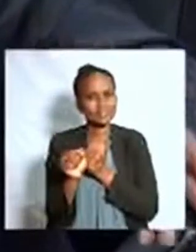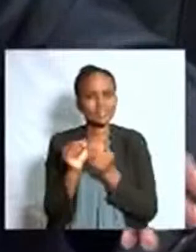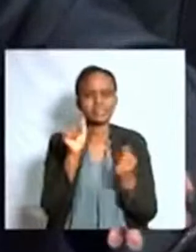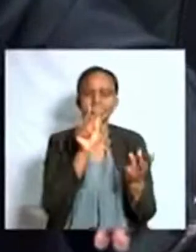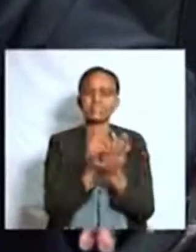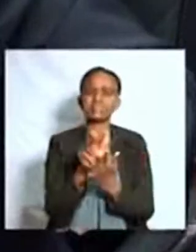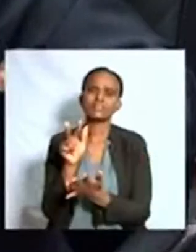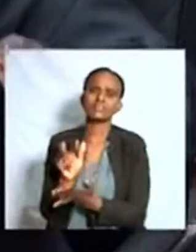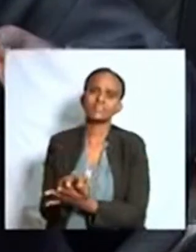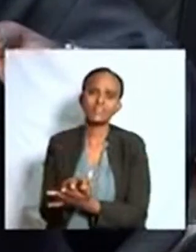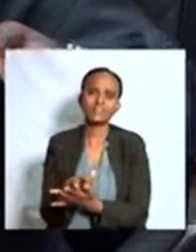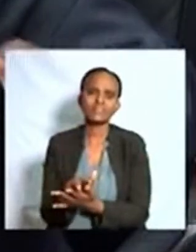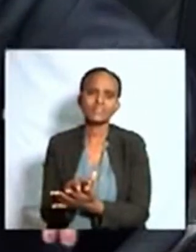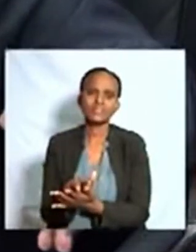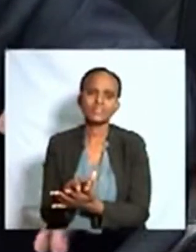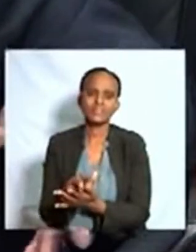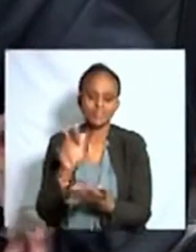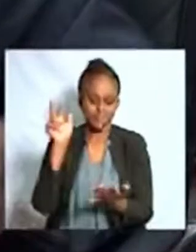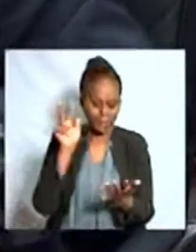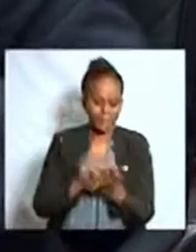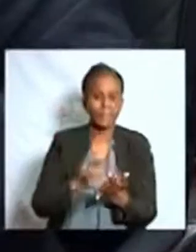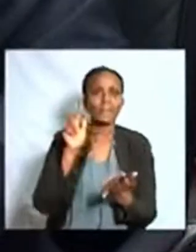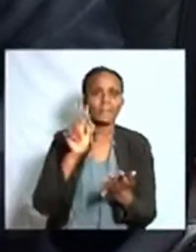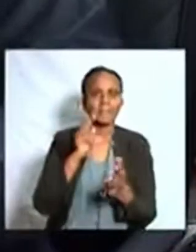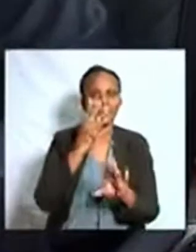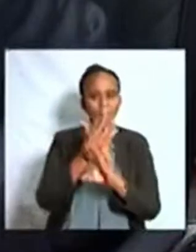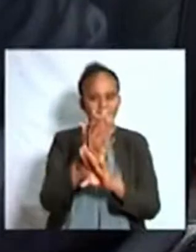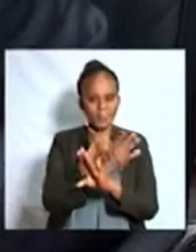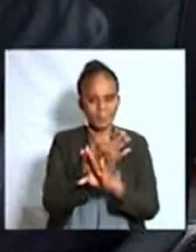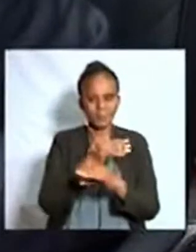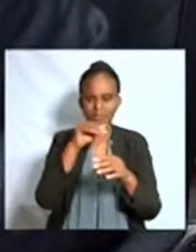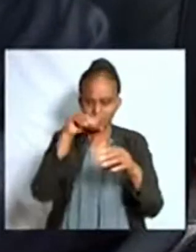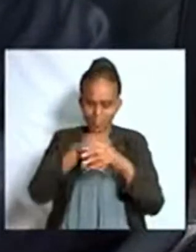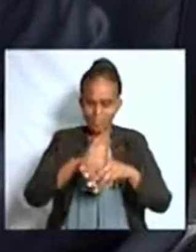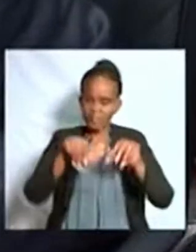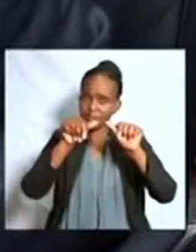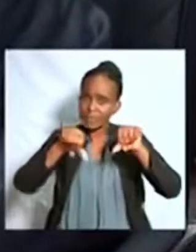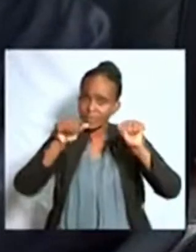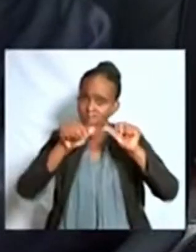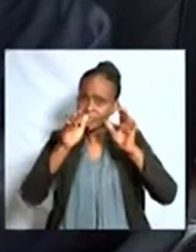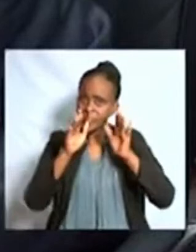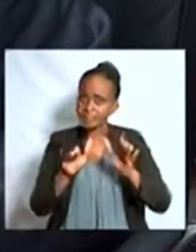signed, can be approved before the internal auditor